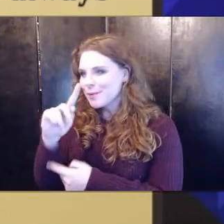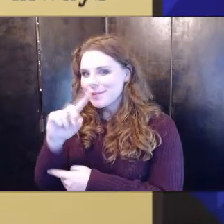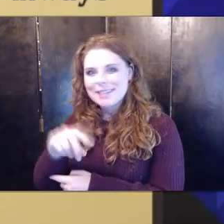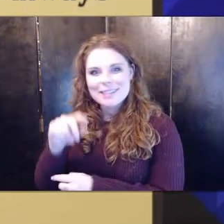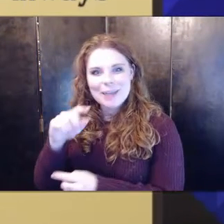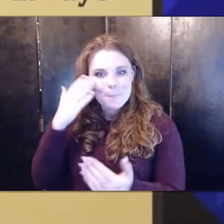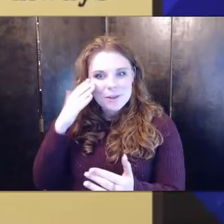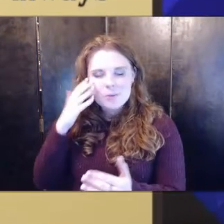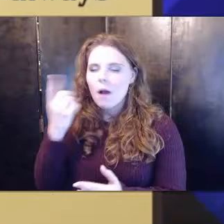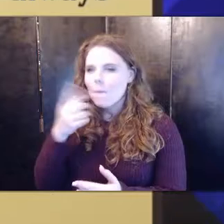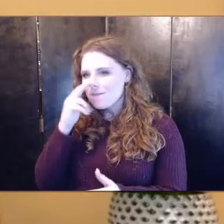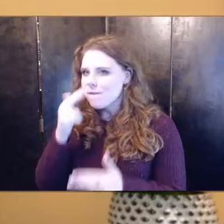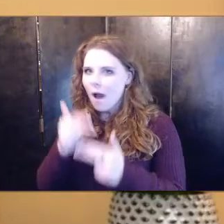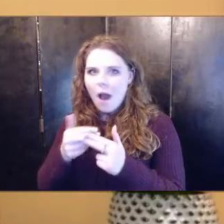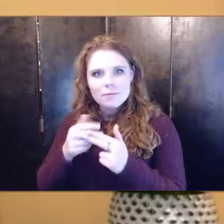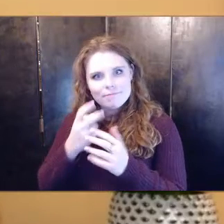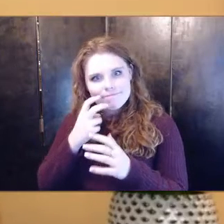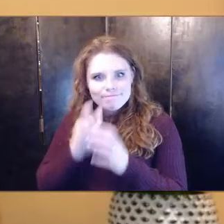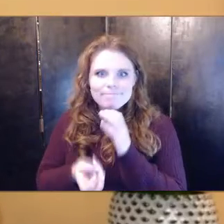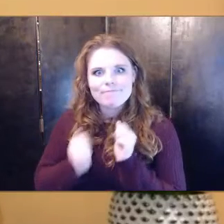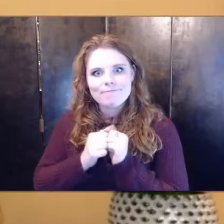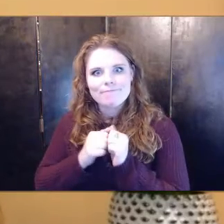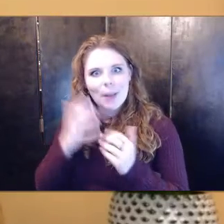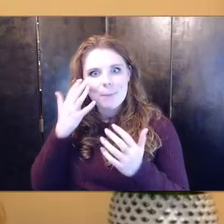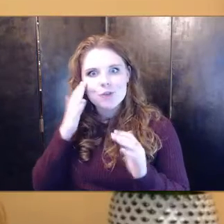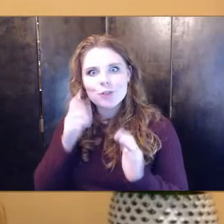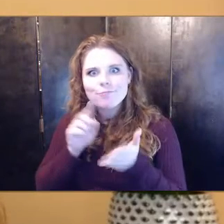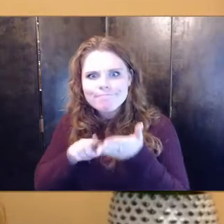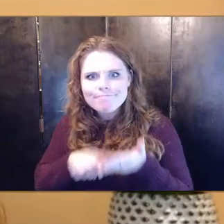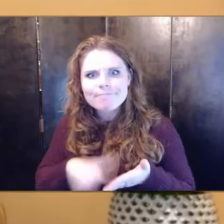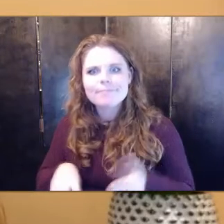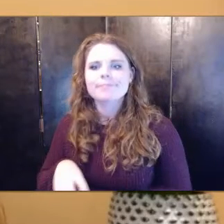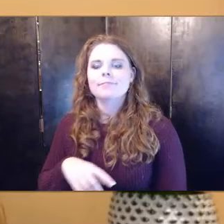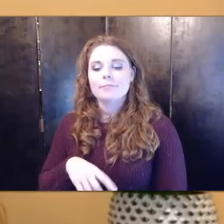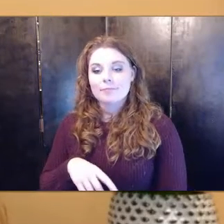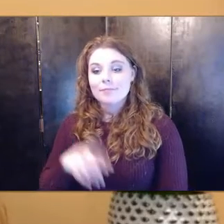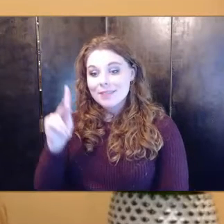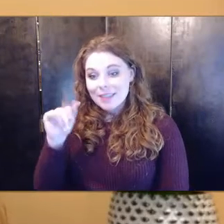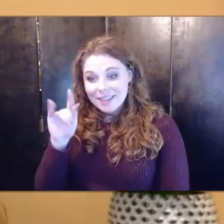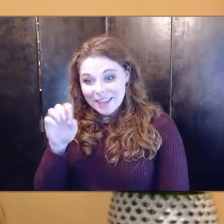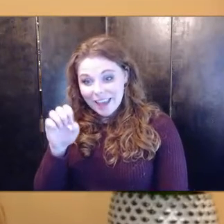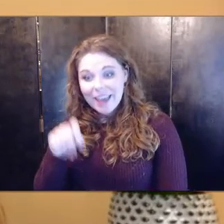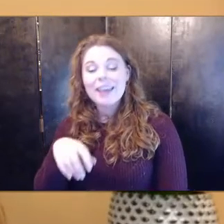always getting into fun mysteries. Eli from Woodville Elementary's 3rd grade and Kate from the 3rd